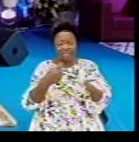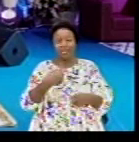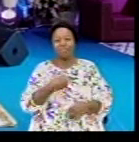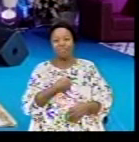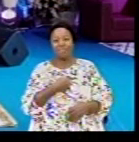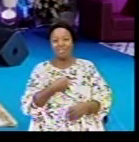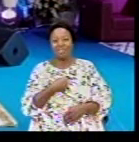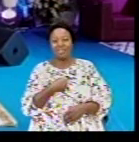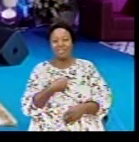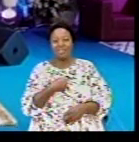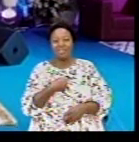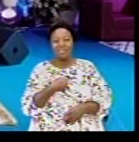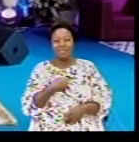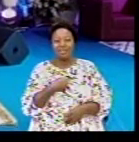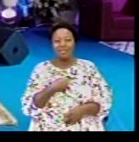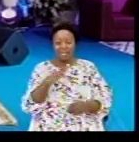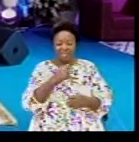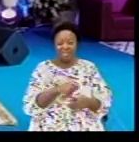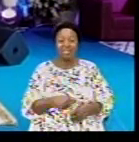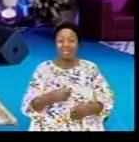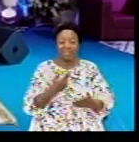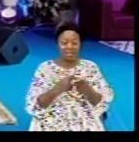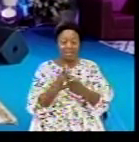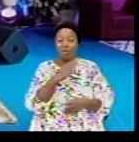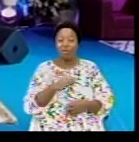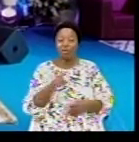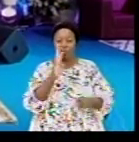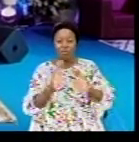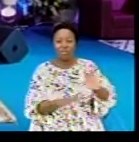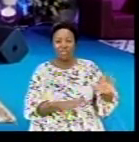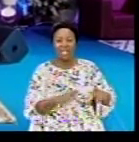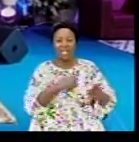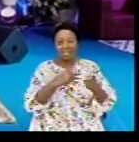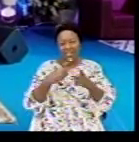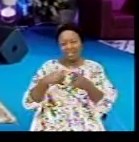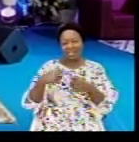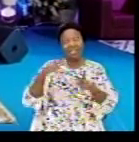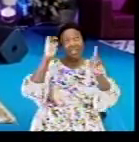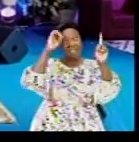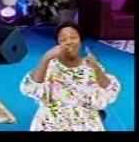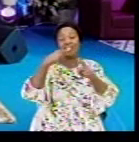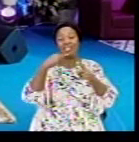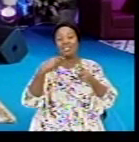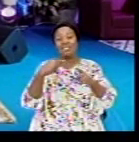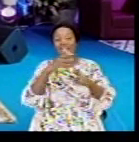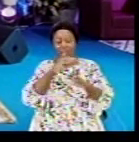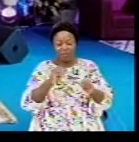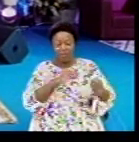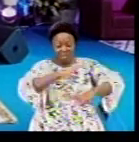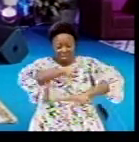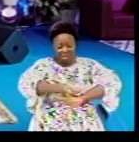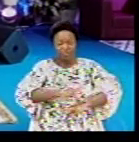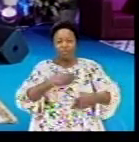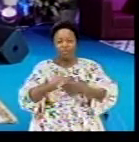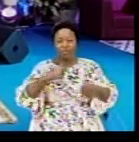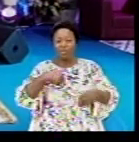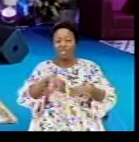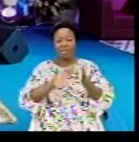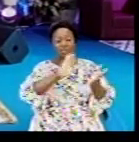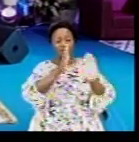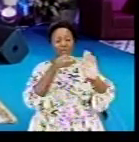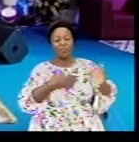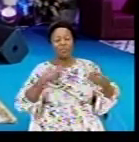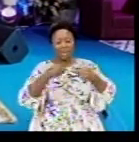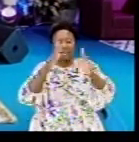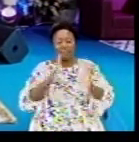the rivers of water. And then he sets a table before me in the presence of my enemies.